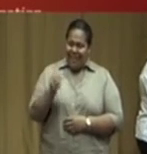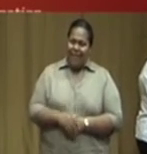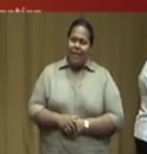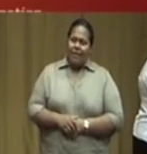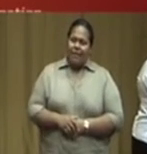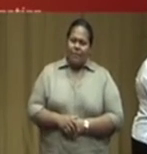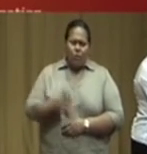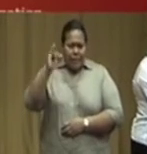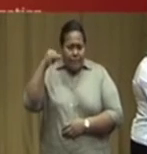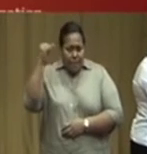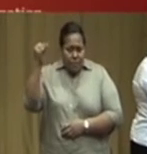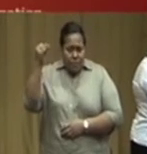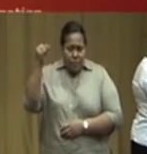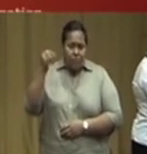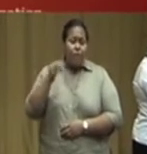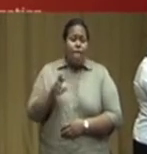Imagine